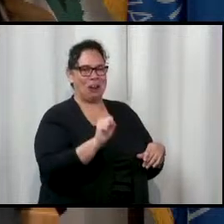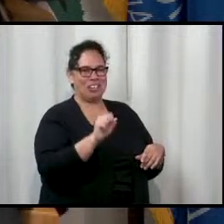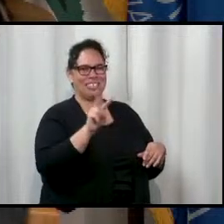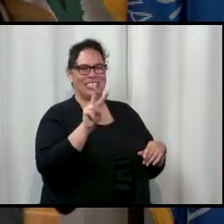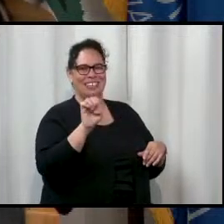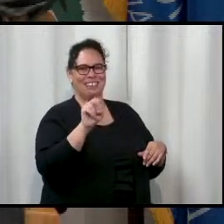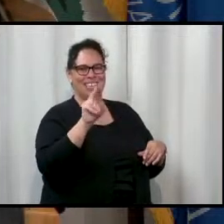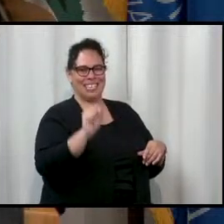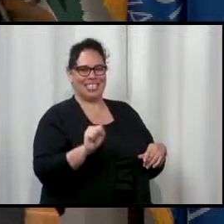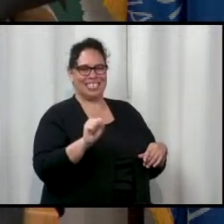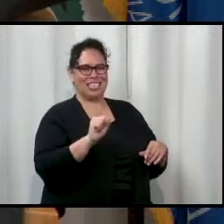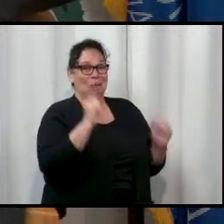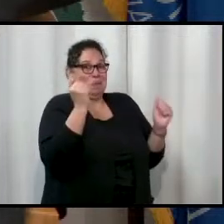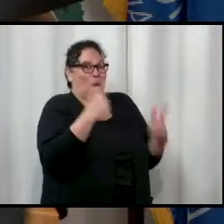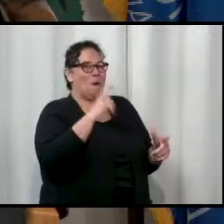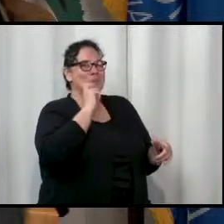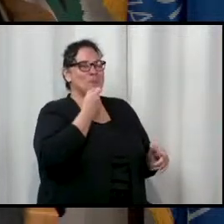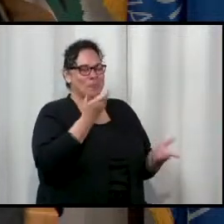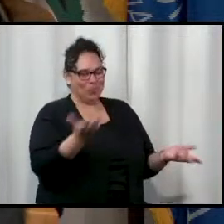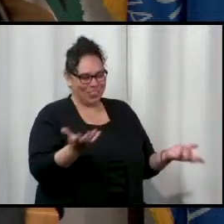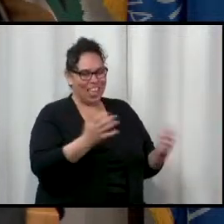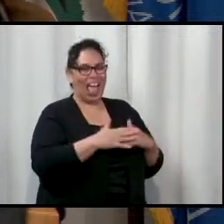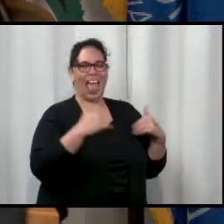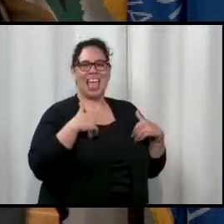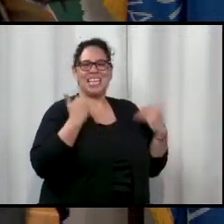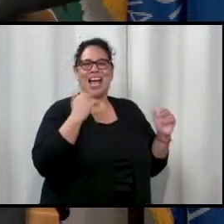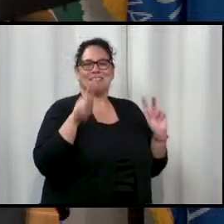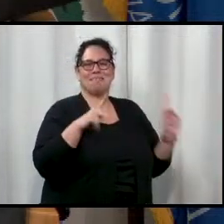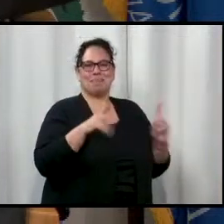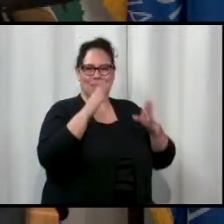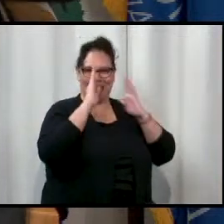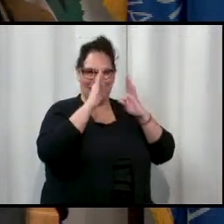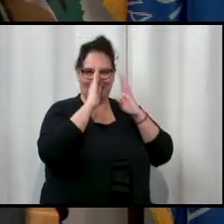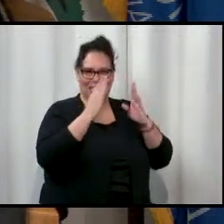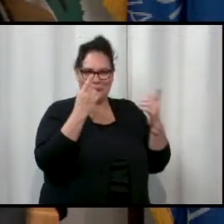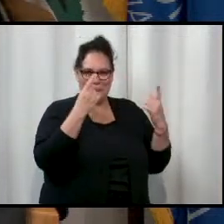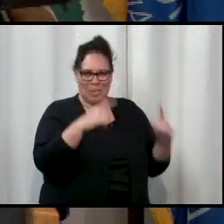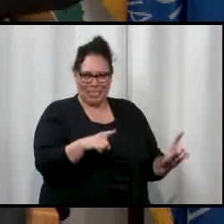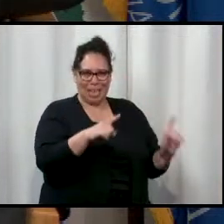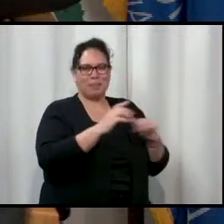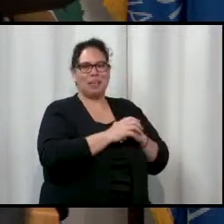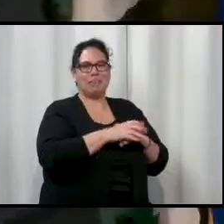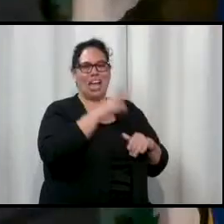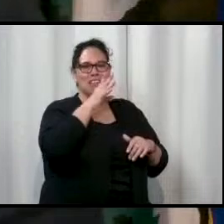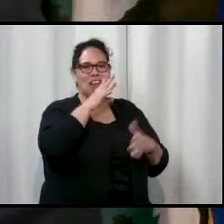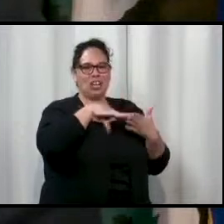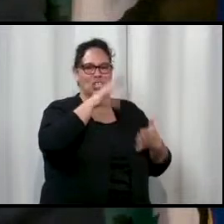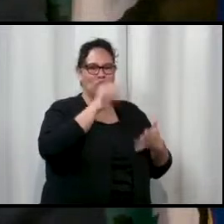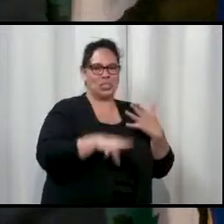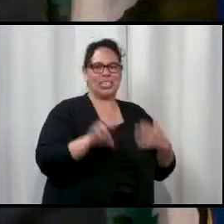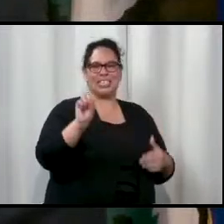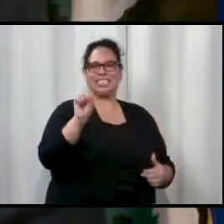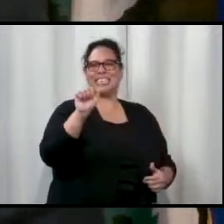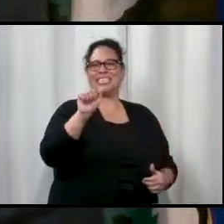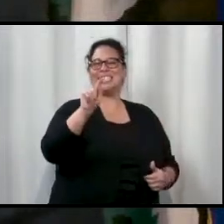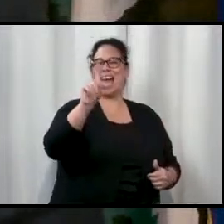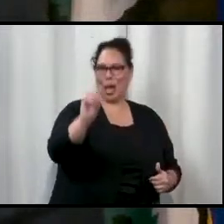So this is all pretty cool stuff, and young people pay attention to what's happening. And I talk to students at SATO,